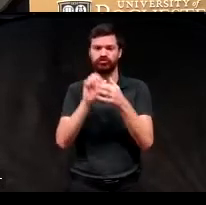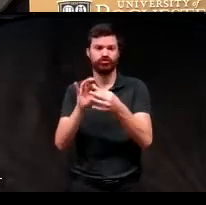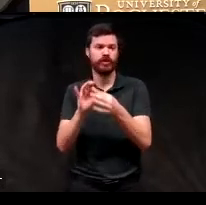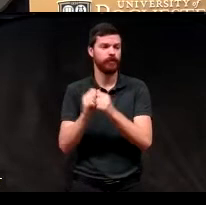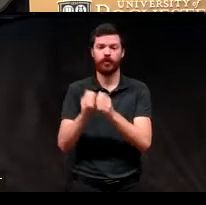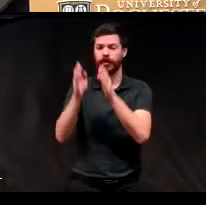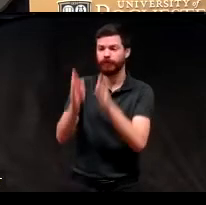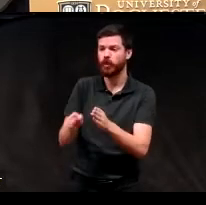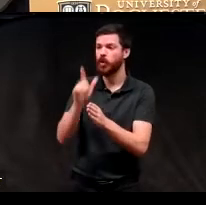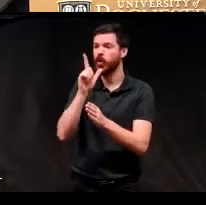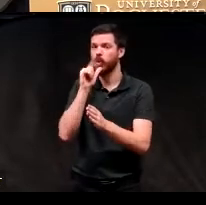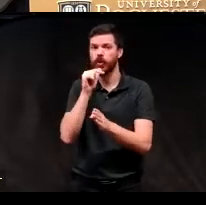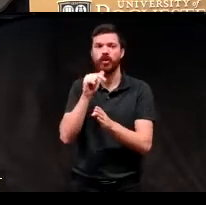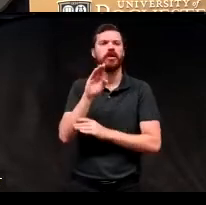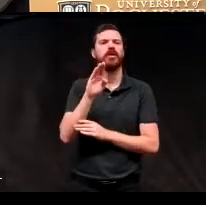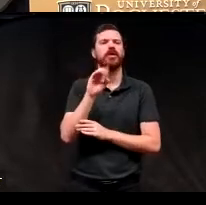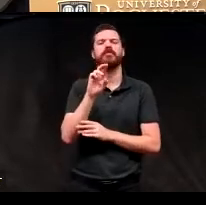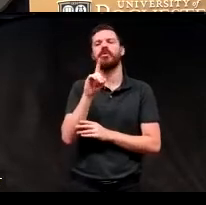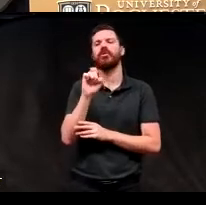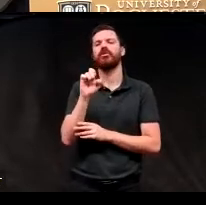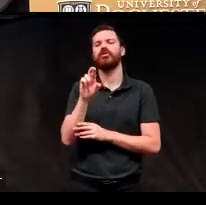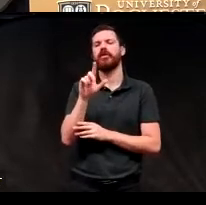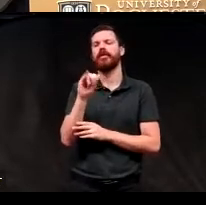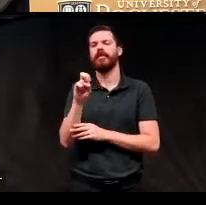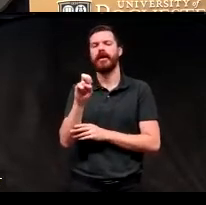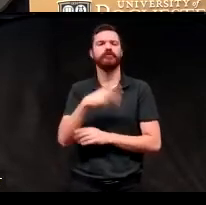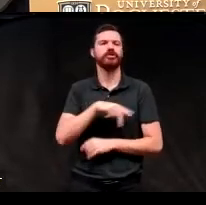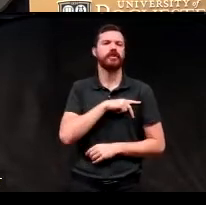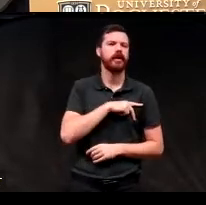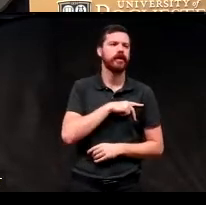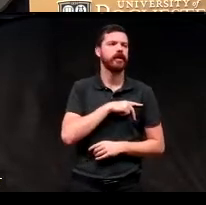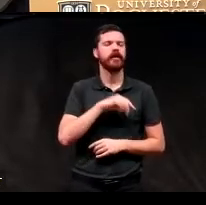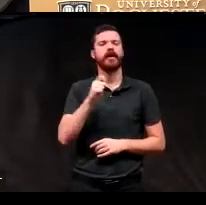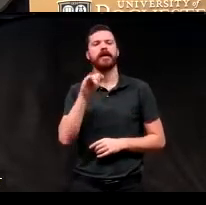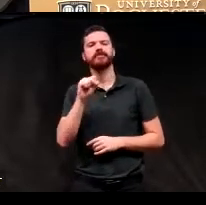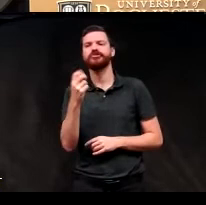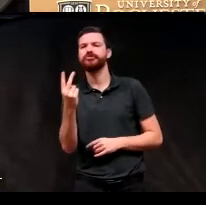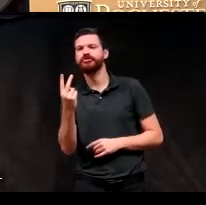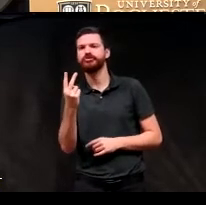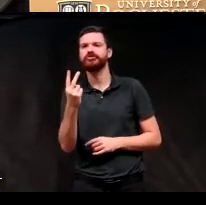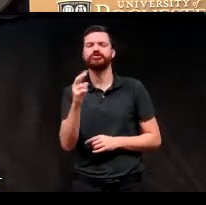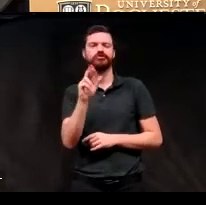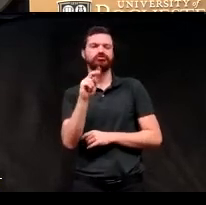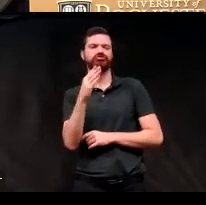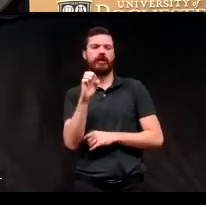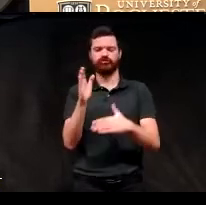with individuals who are on the borderline personality, access to